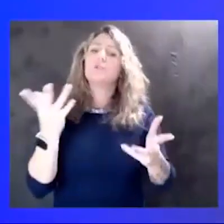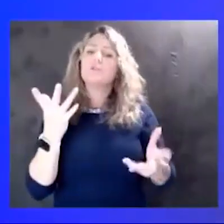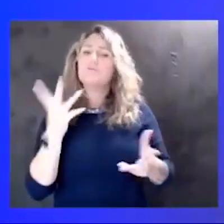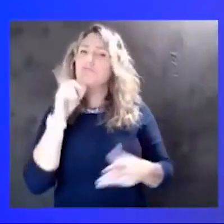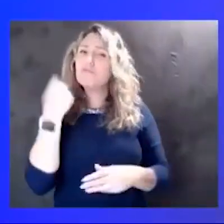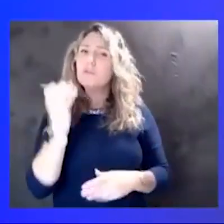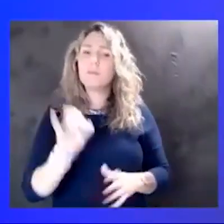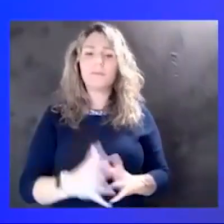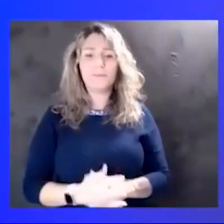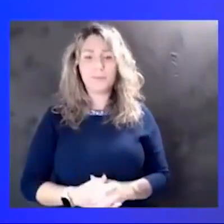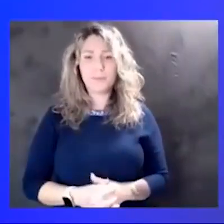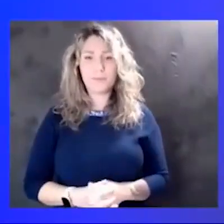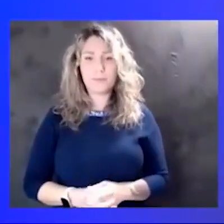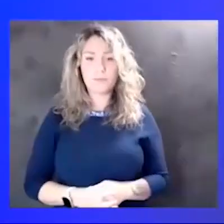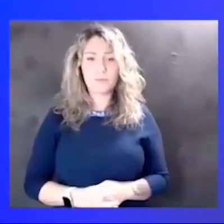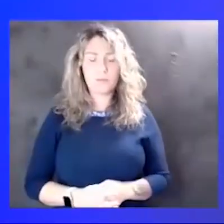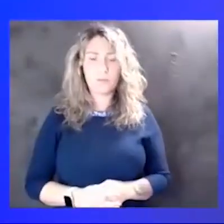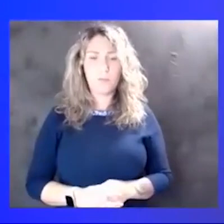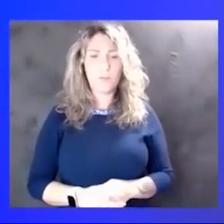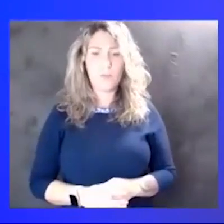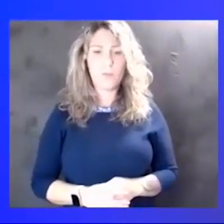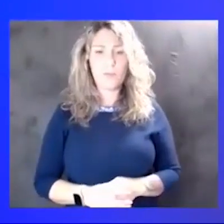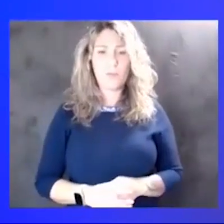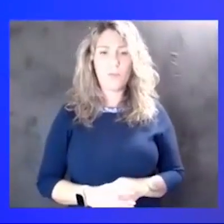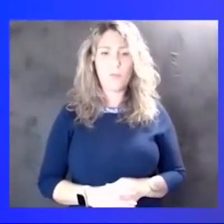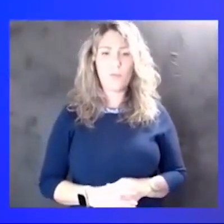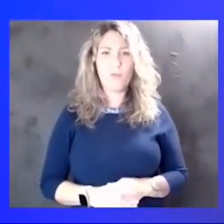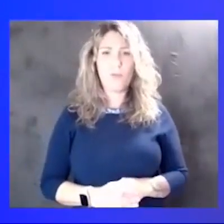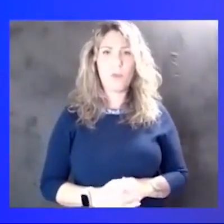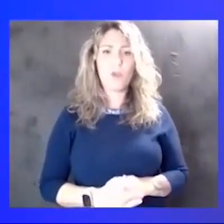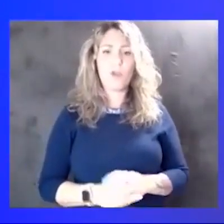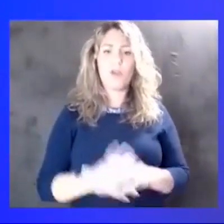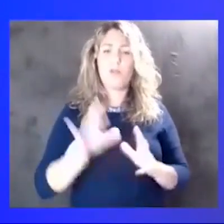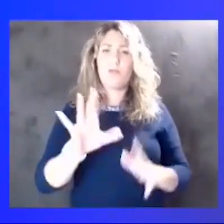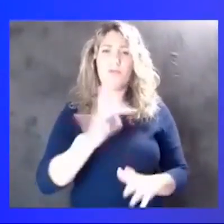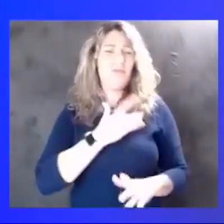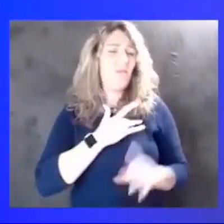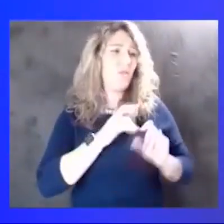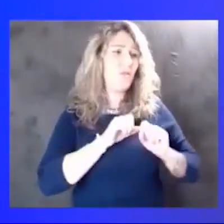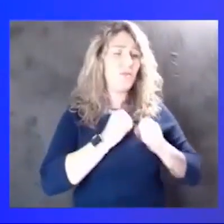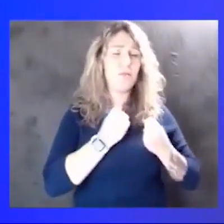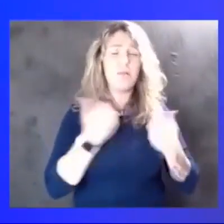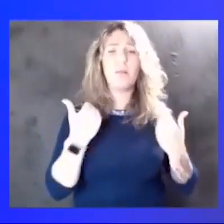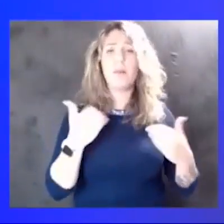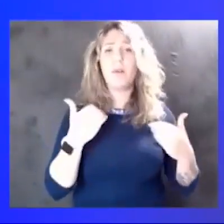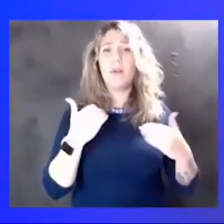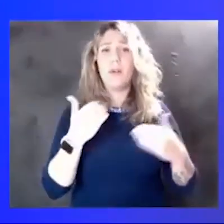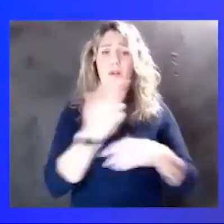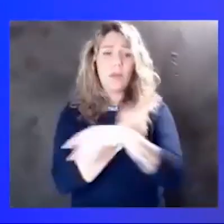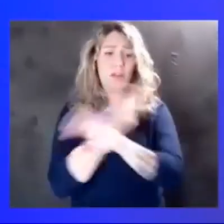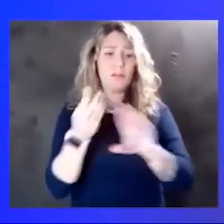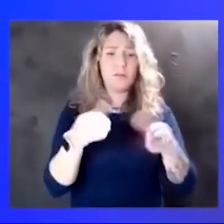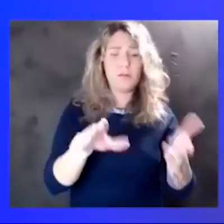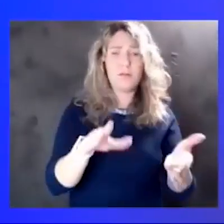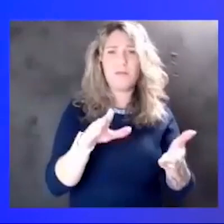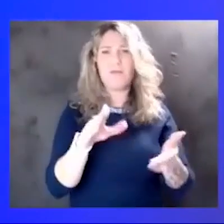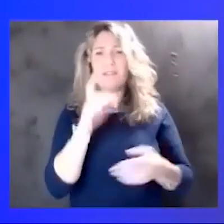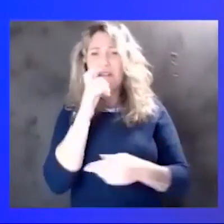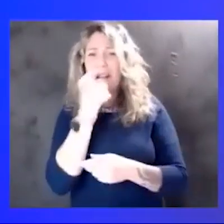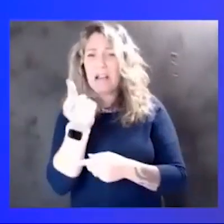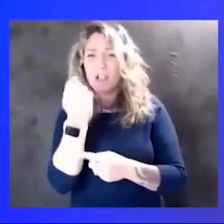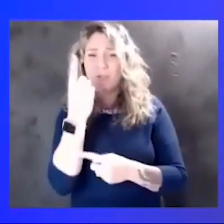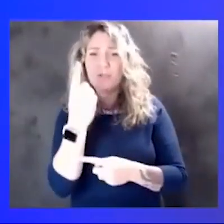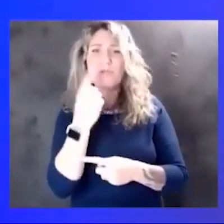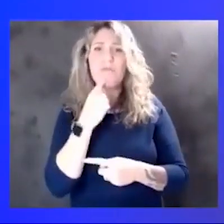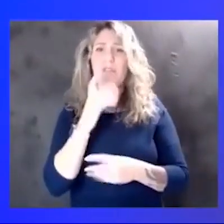It breaks your heart. I've had patients die and the families don't understand, and having that conversation, I actually